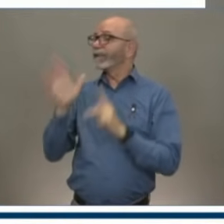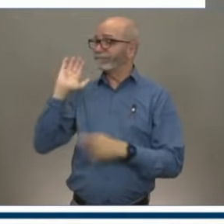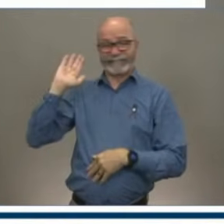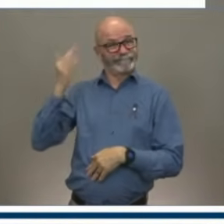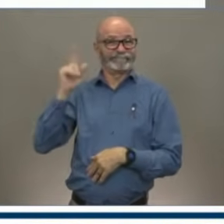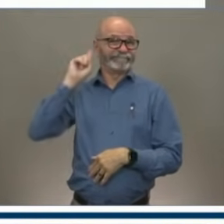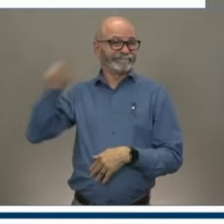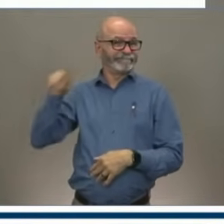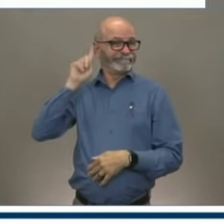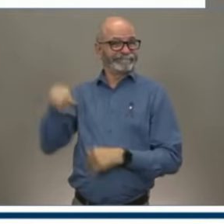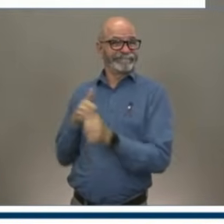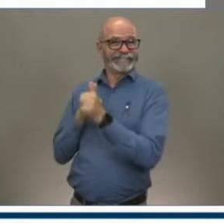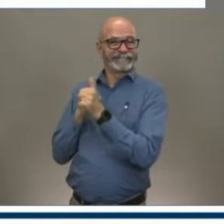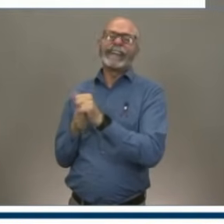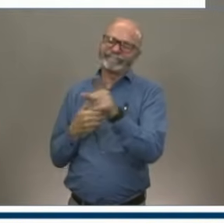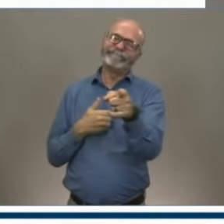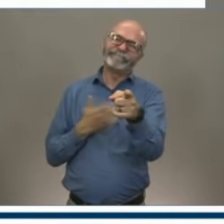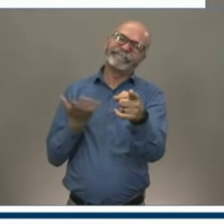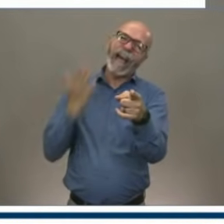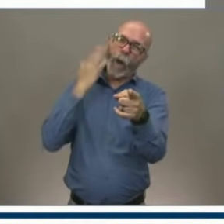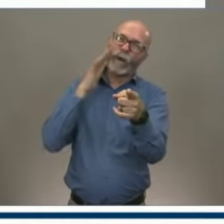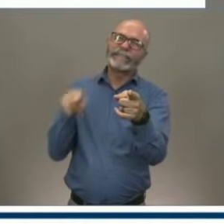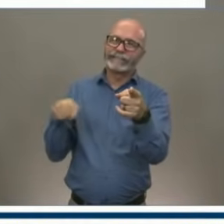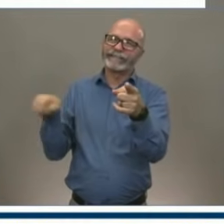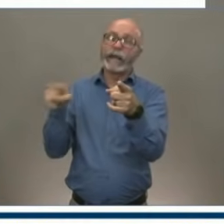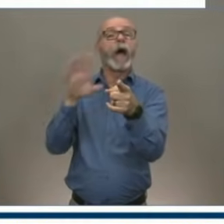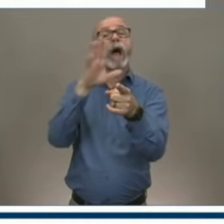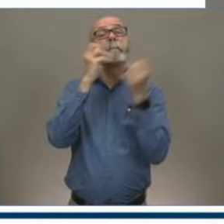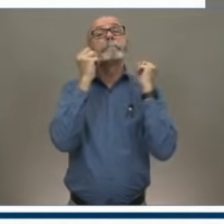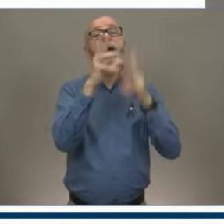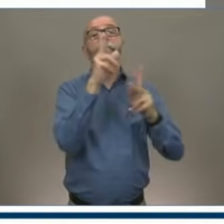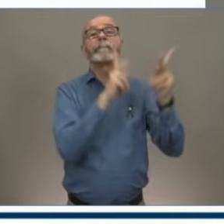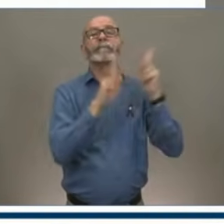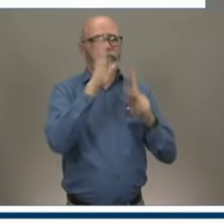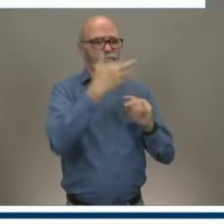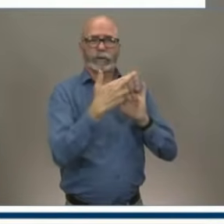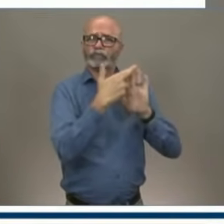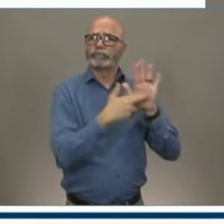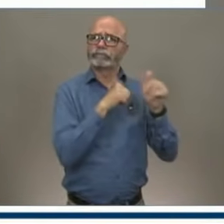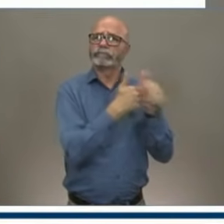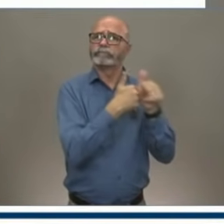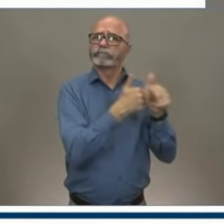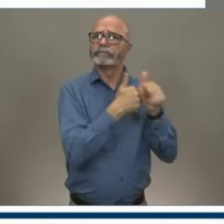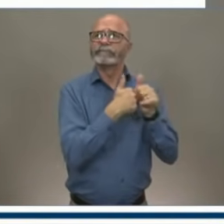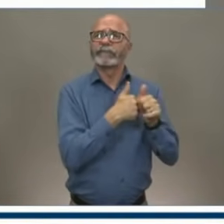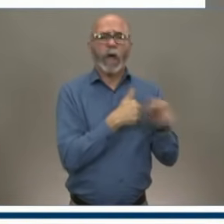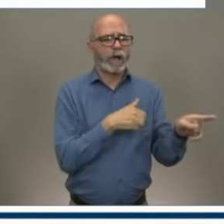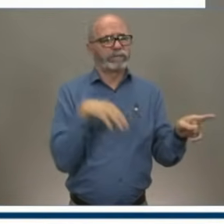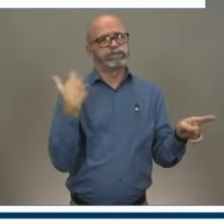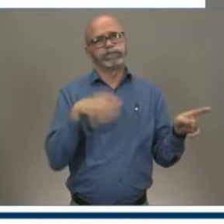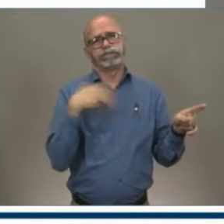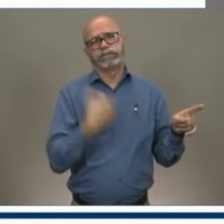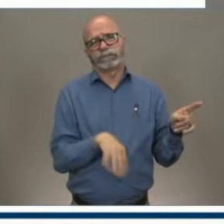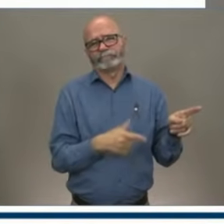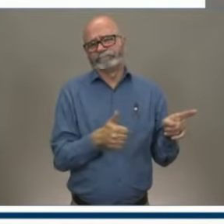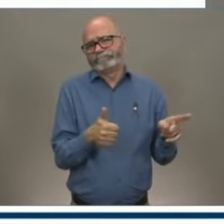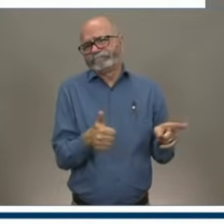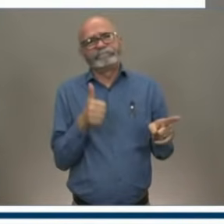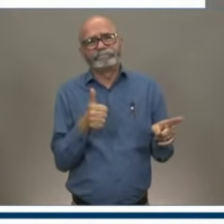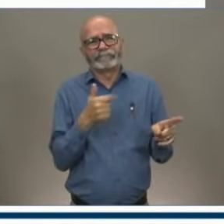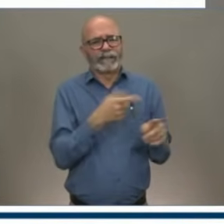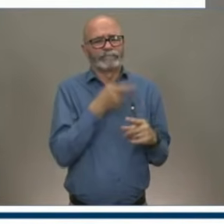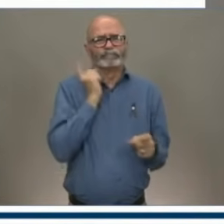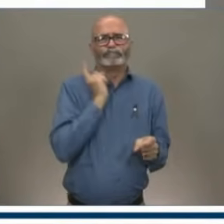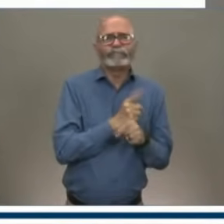the many Nova Scotians who are following the rules and following them for the right reasons, who do the right thing day in, day